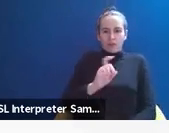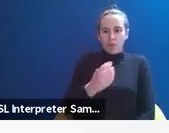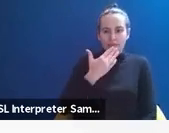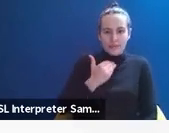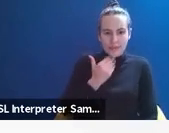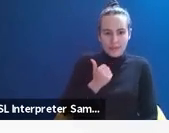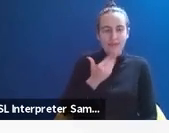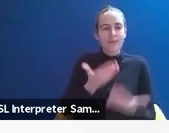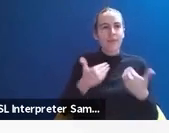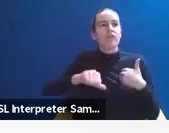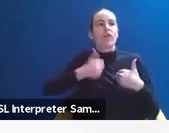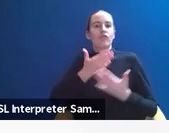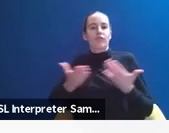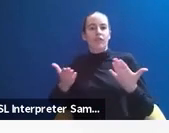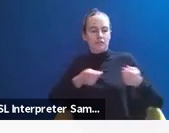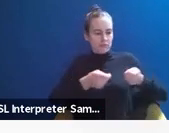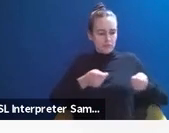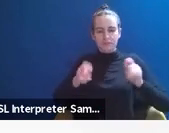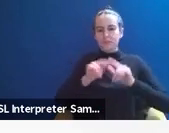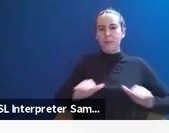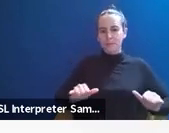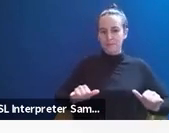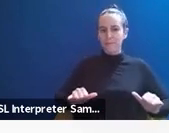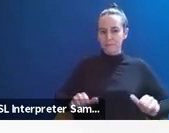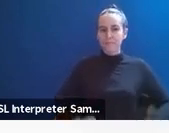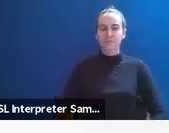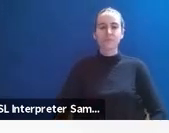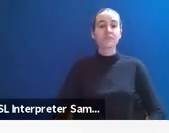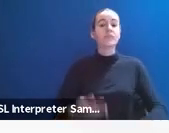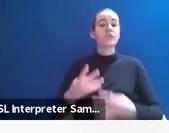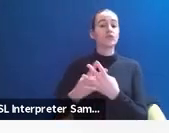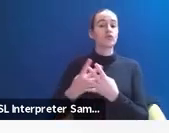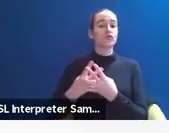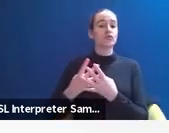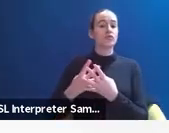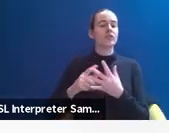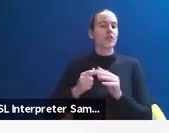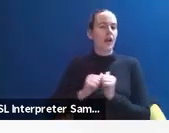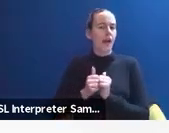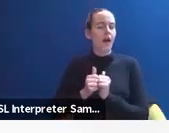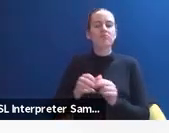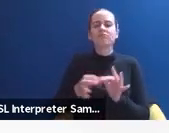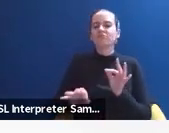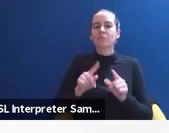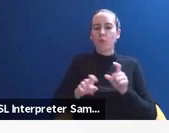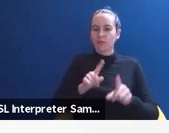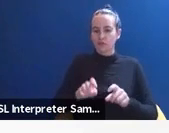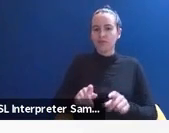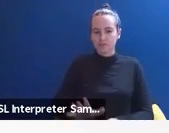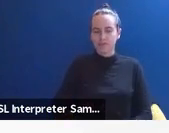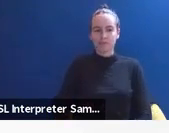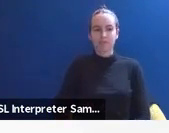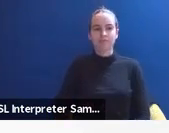they have other things that they're dealing with as well. But our screening can start with some simple questions. Um, and